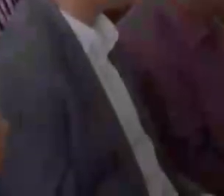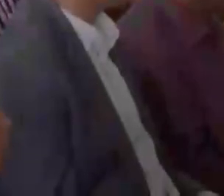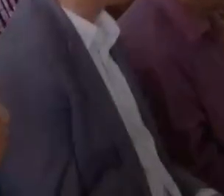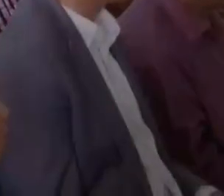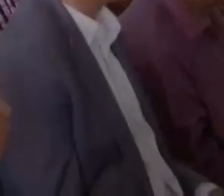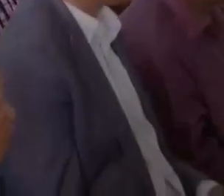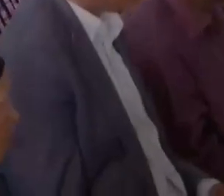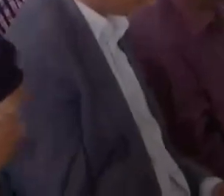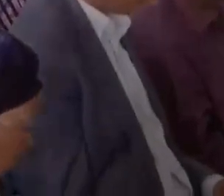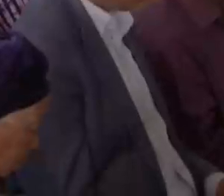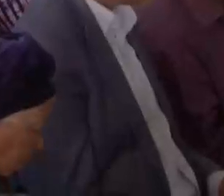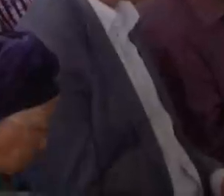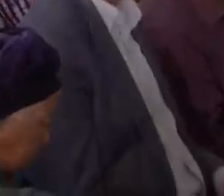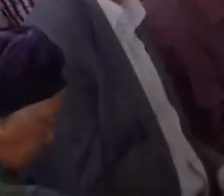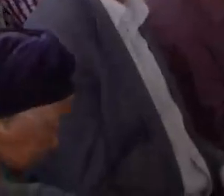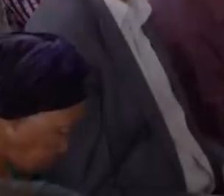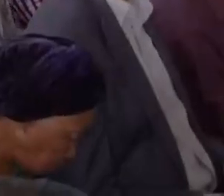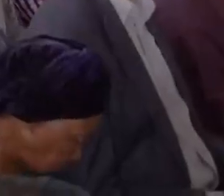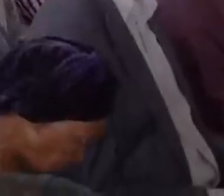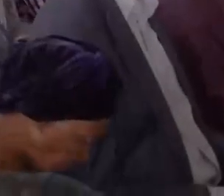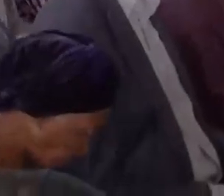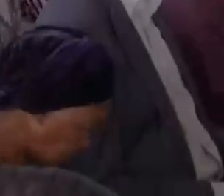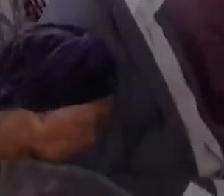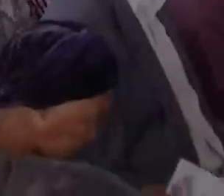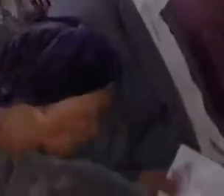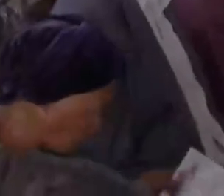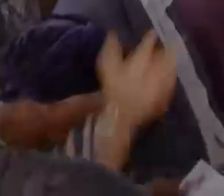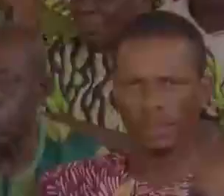poorer. The Lord will prosper you.